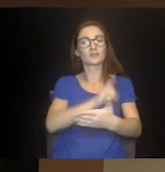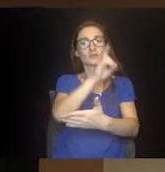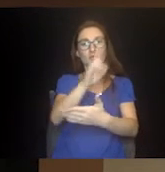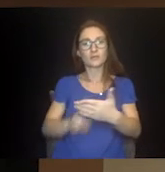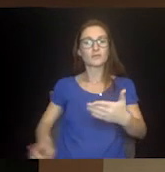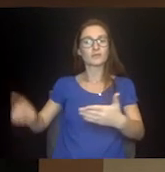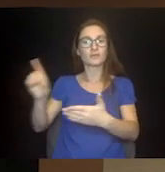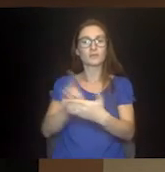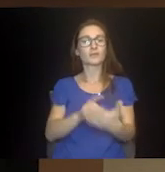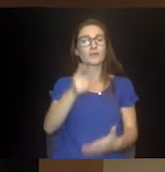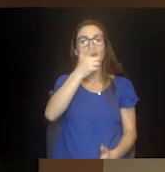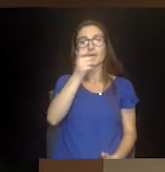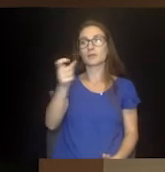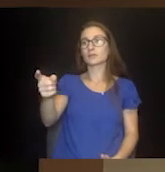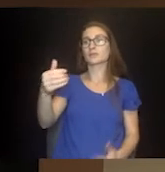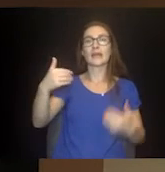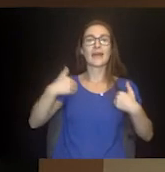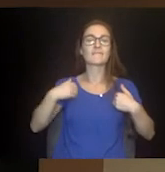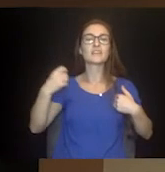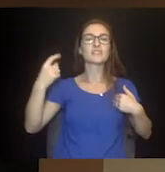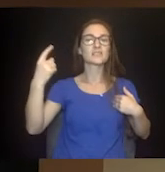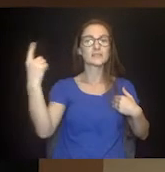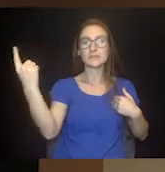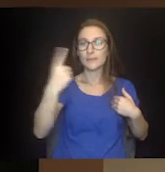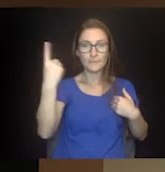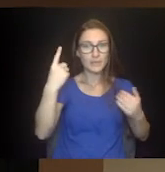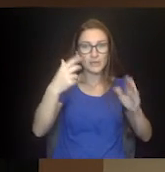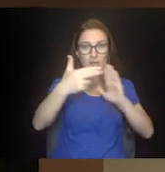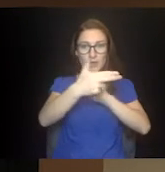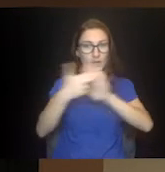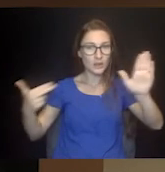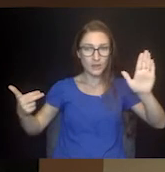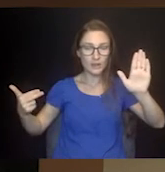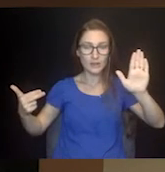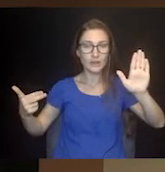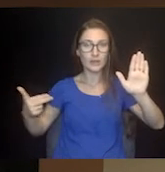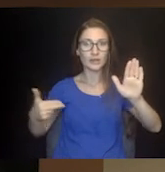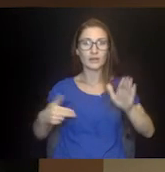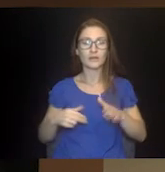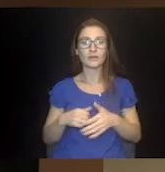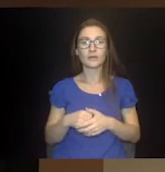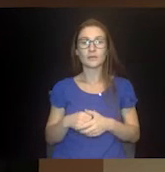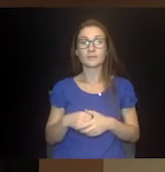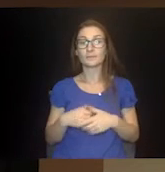are being discriminated just because you have something, just because